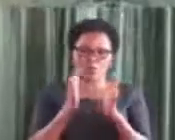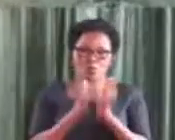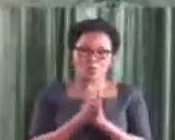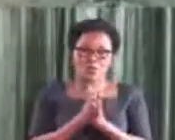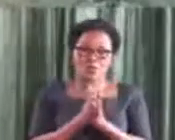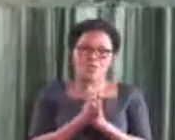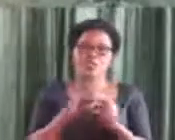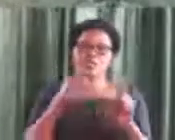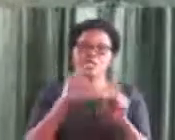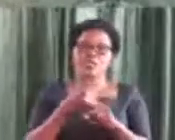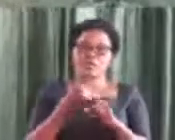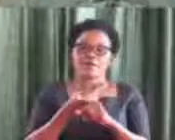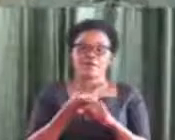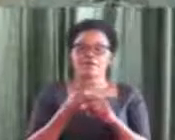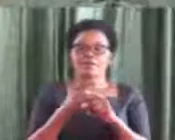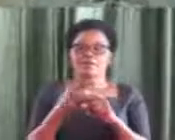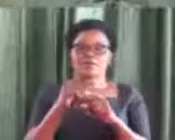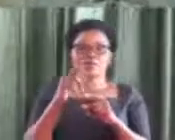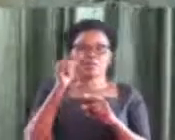of judgments.